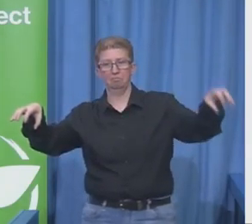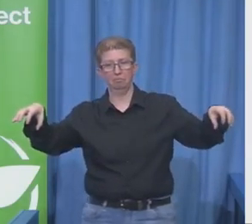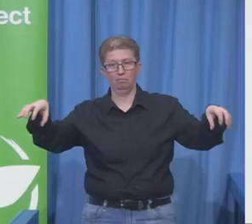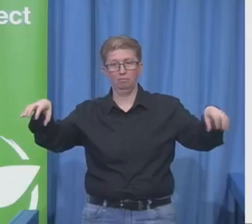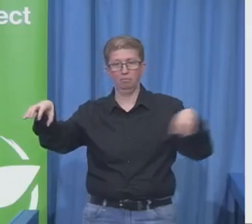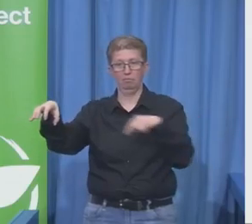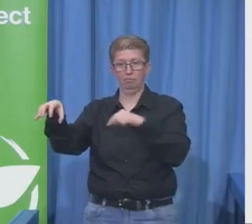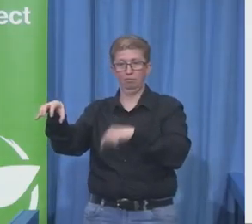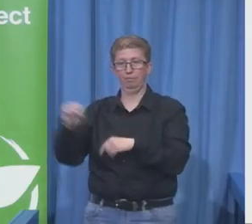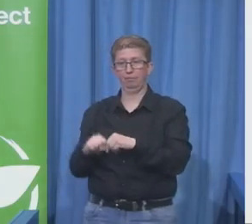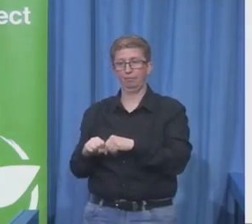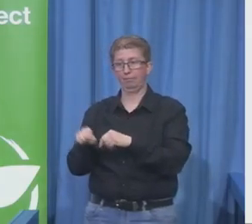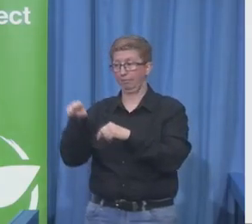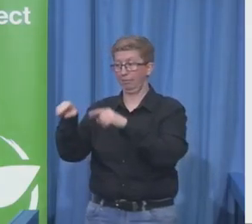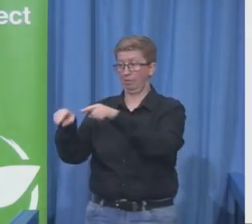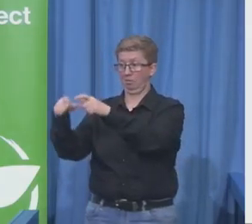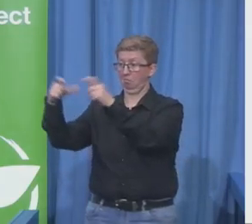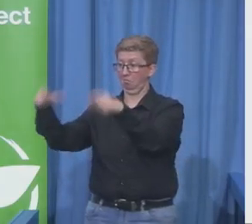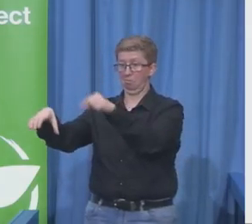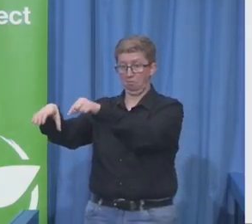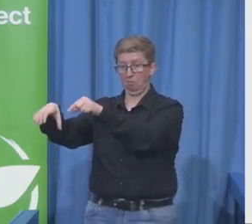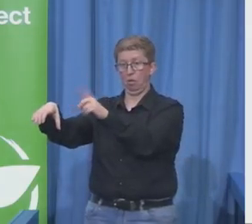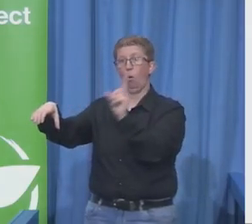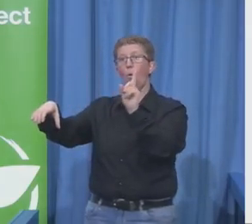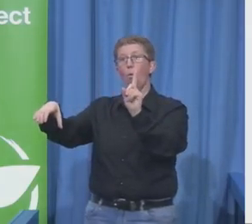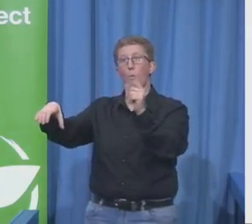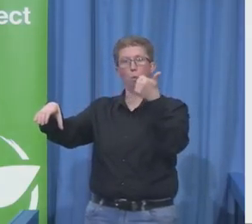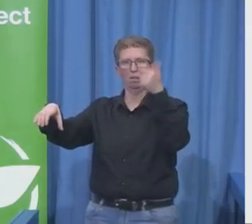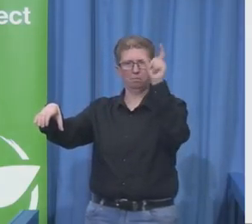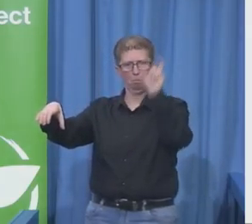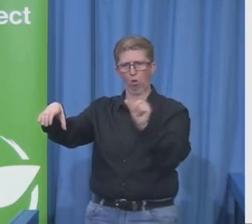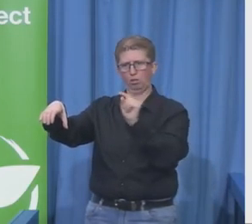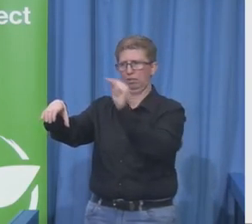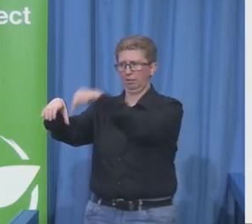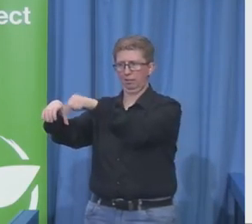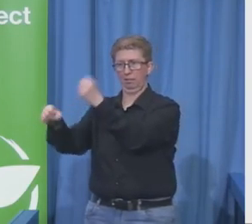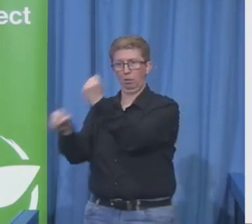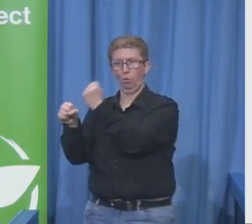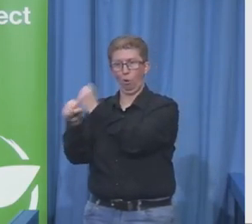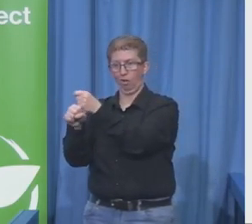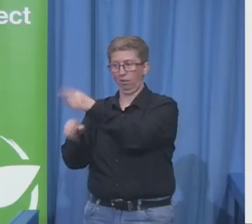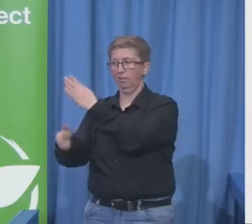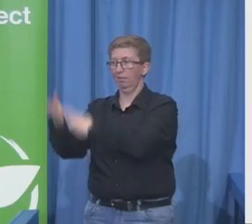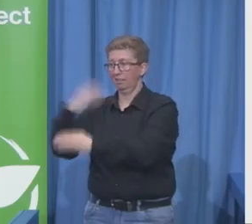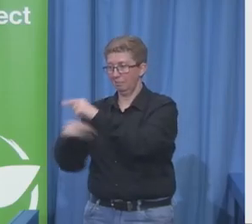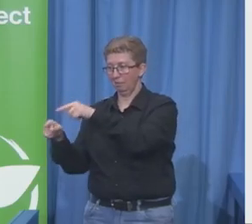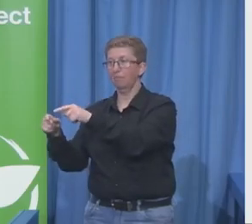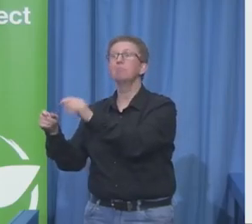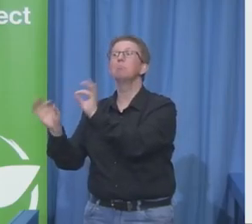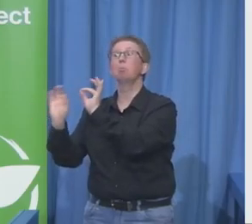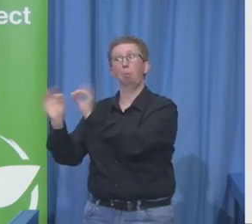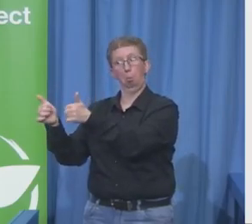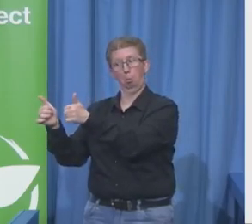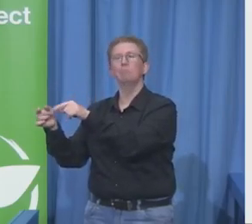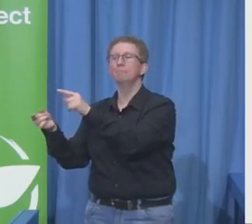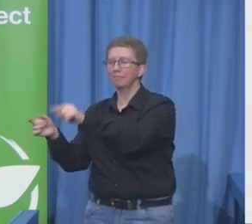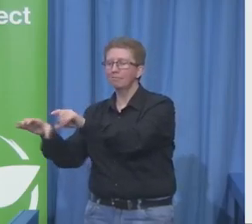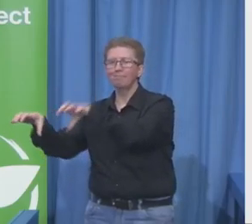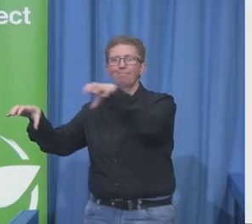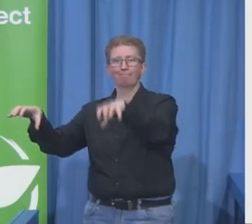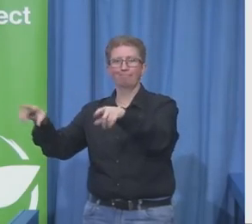can see there is one more question here. So we'll open to one more question, and then I believe we'll be heading for lunch. So this lady just here. Thank